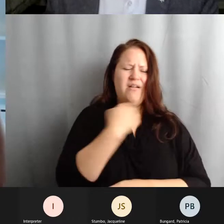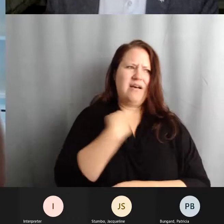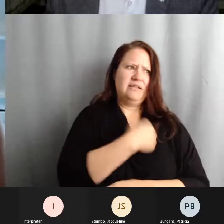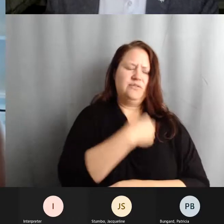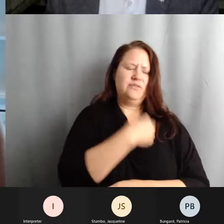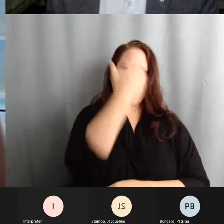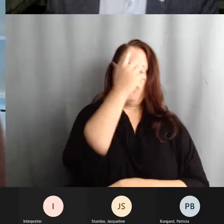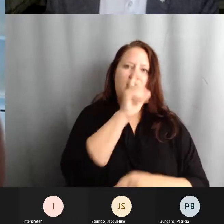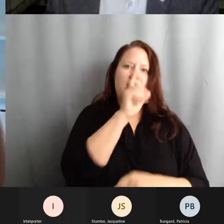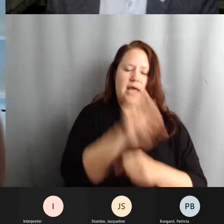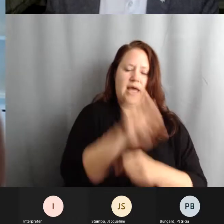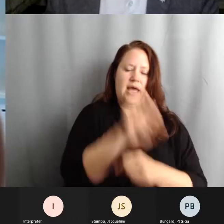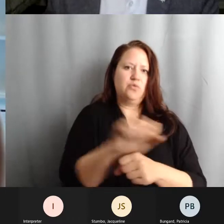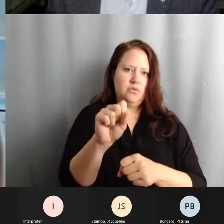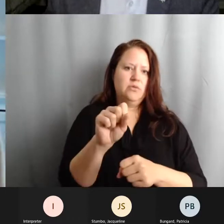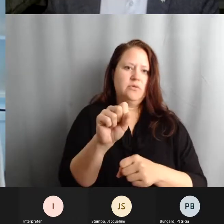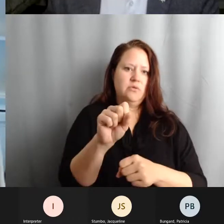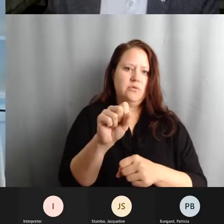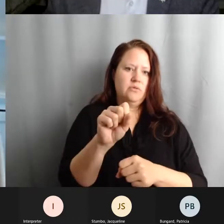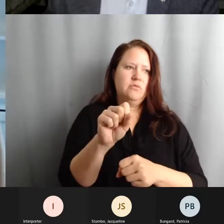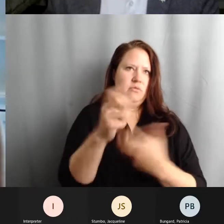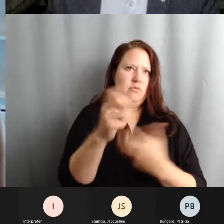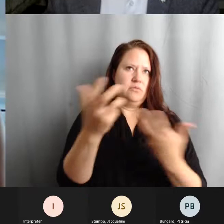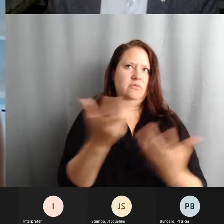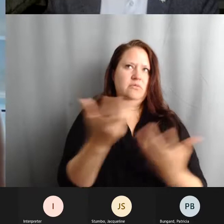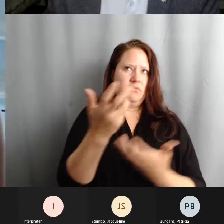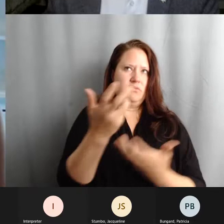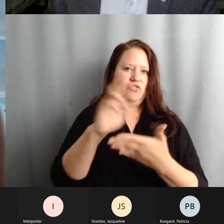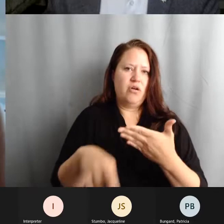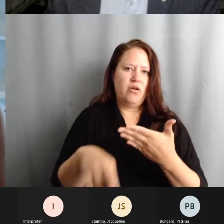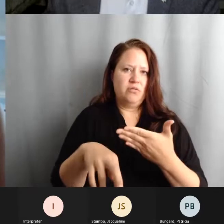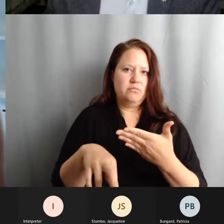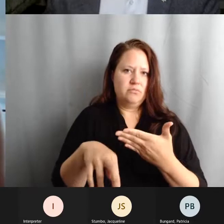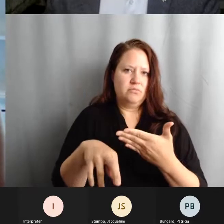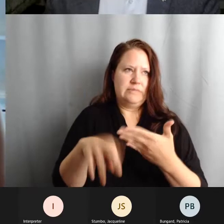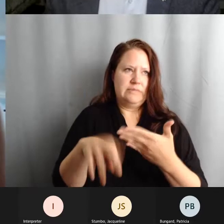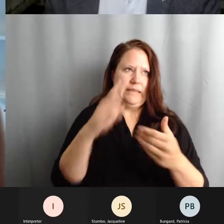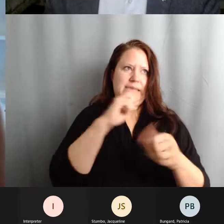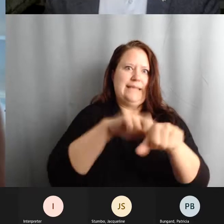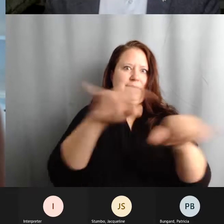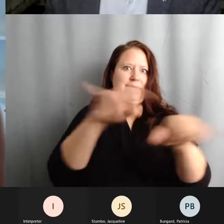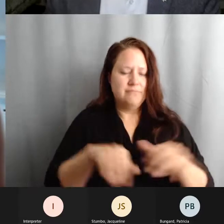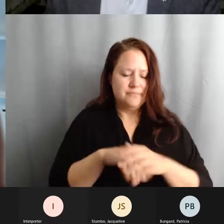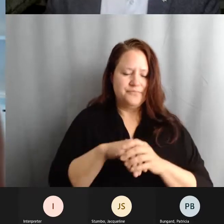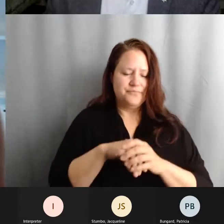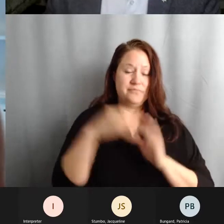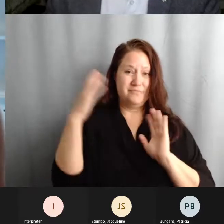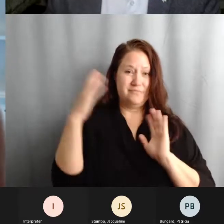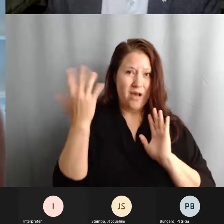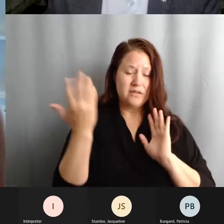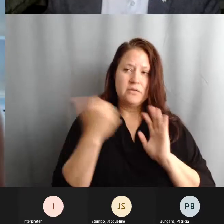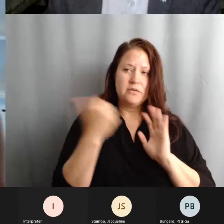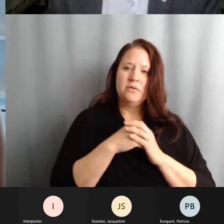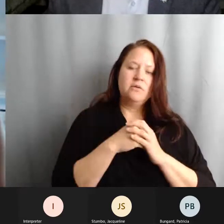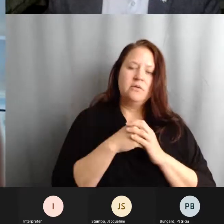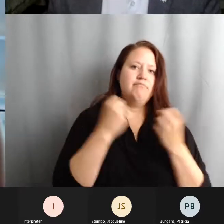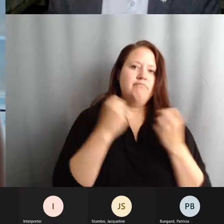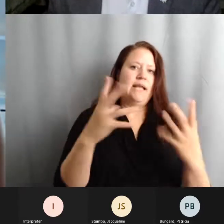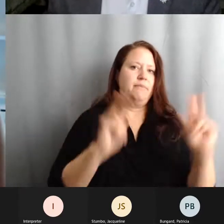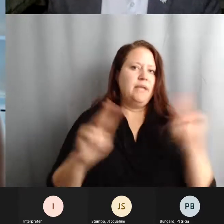actual R0 in real time because there are a lot of people